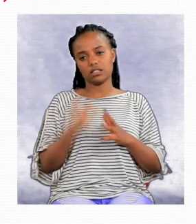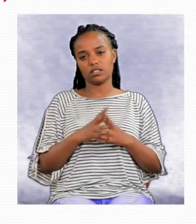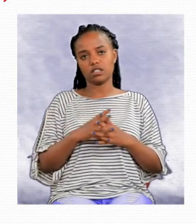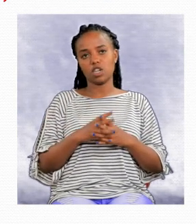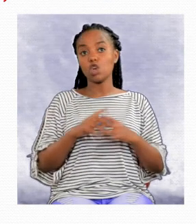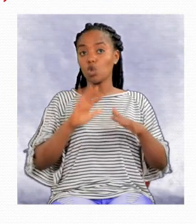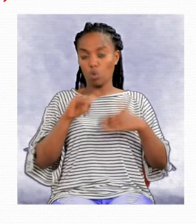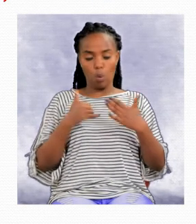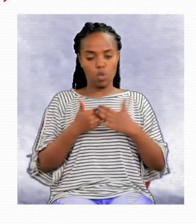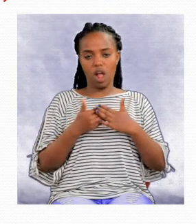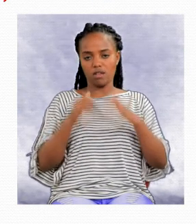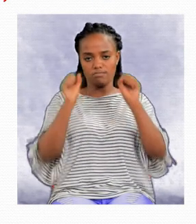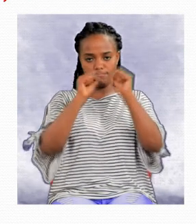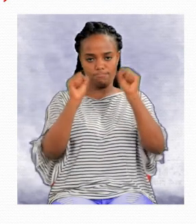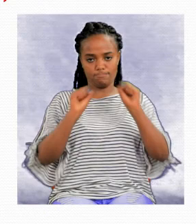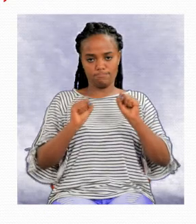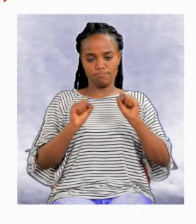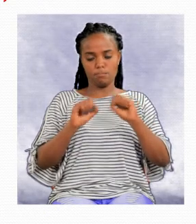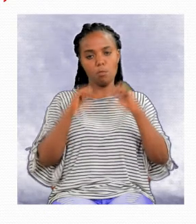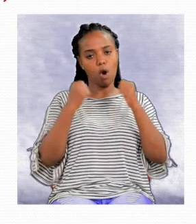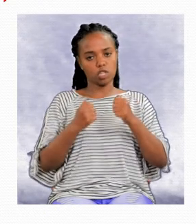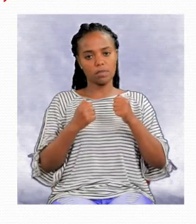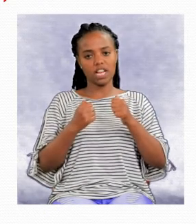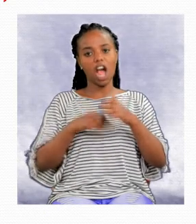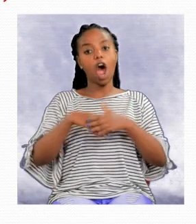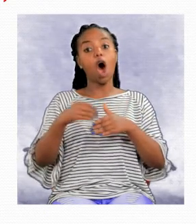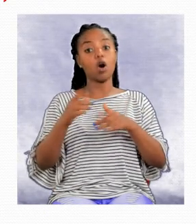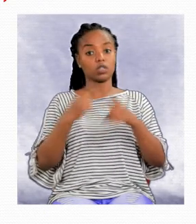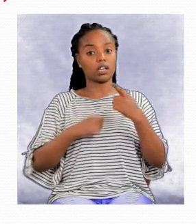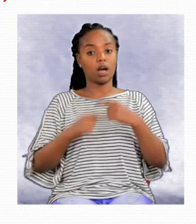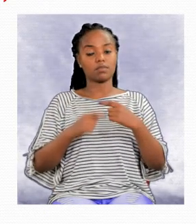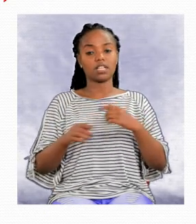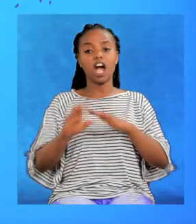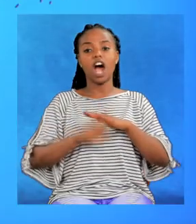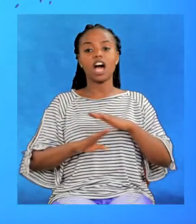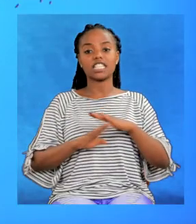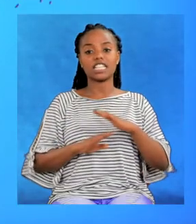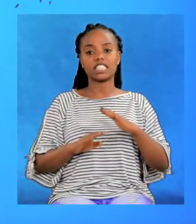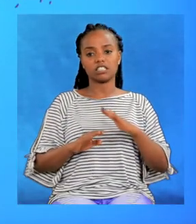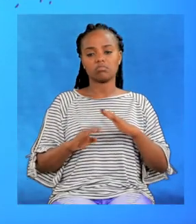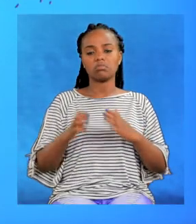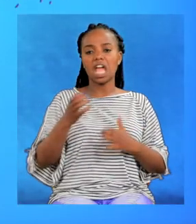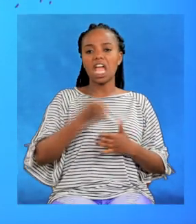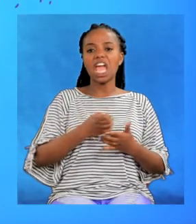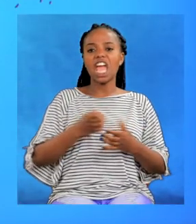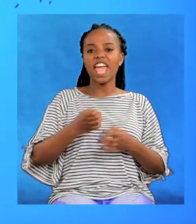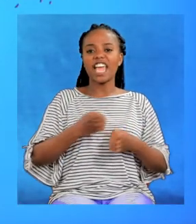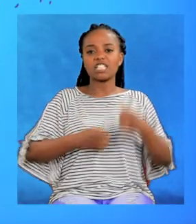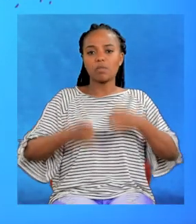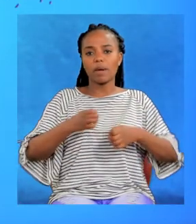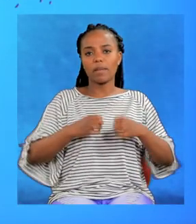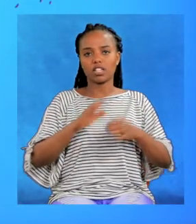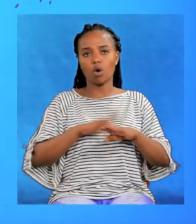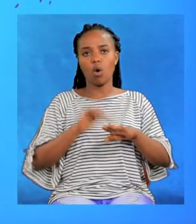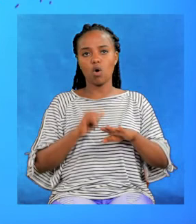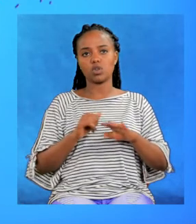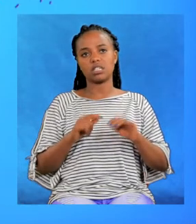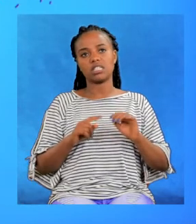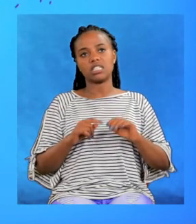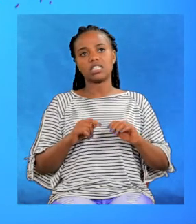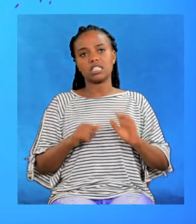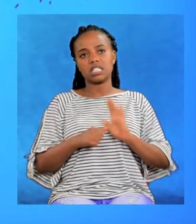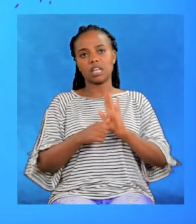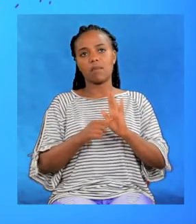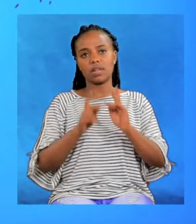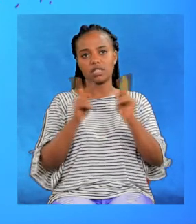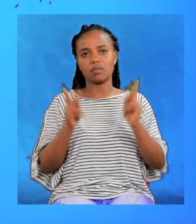5, 6. This is a total possible outcomes under experiment. We call it sample space. And the subset of this sample space,